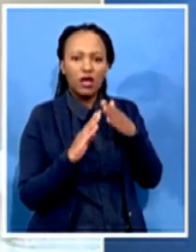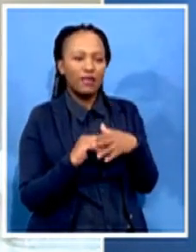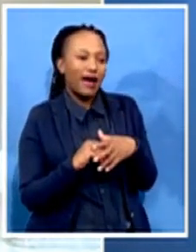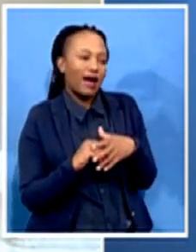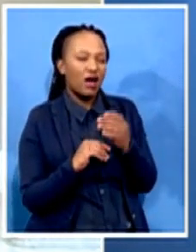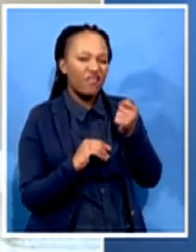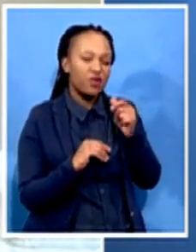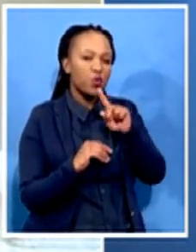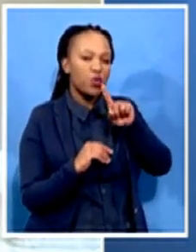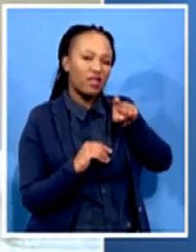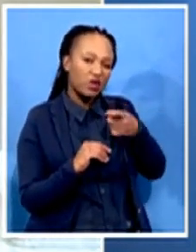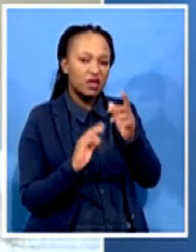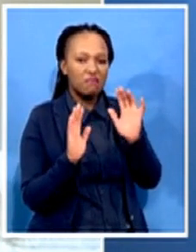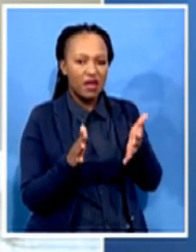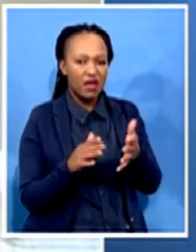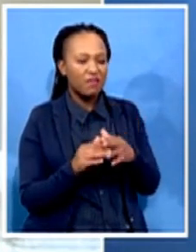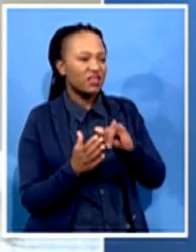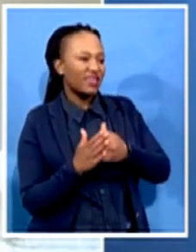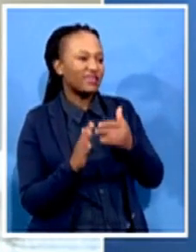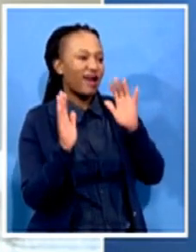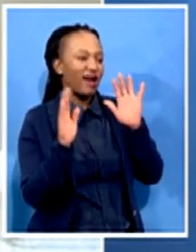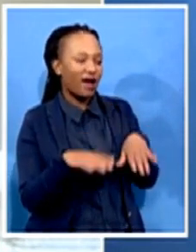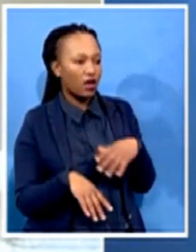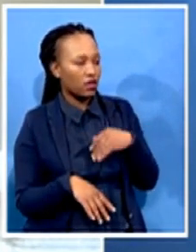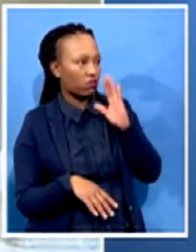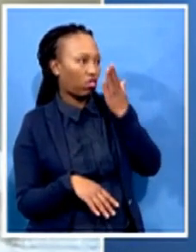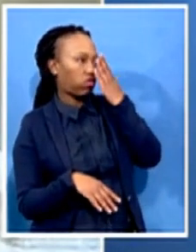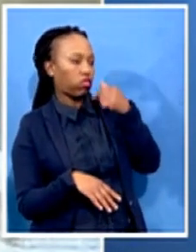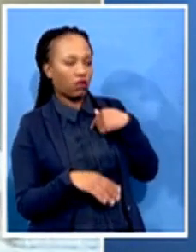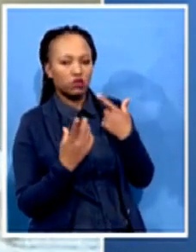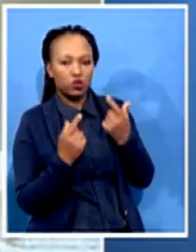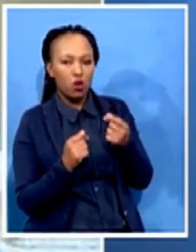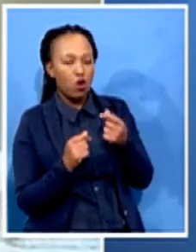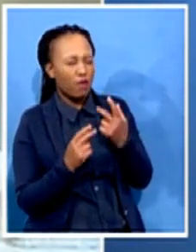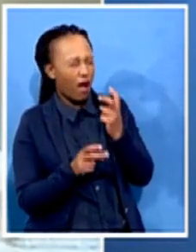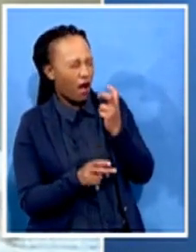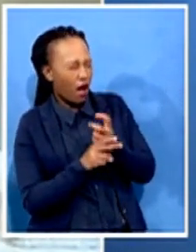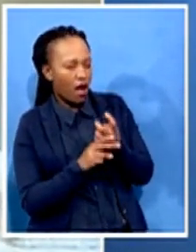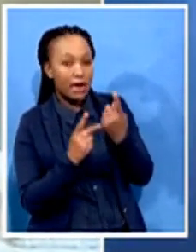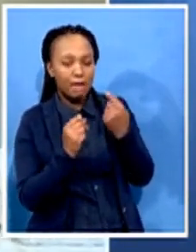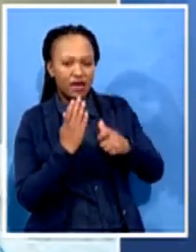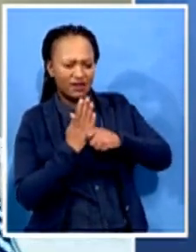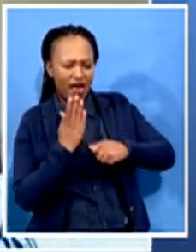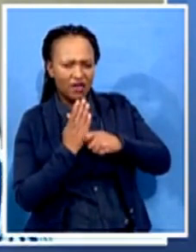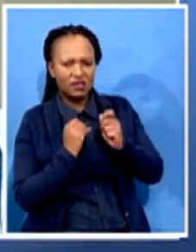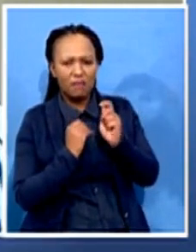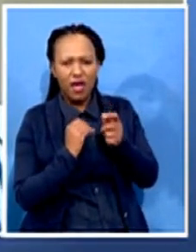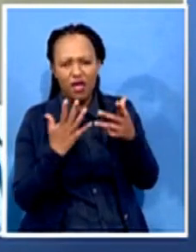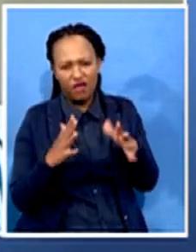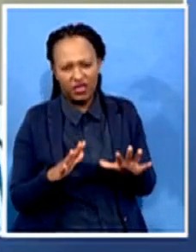another slap in the face of hard-earning and hard-working taxpayers. Reportedly, there's no doubt, total waste of